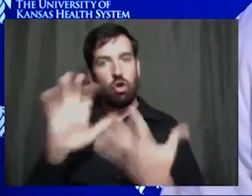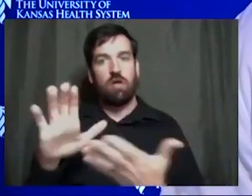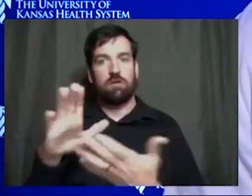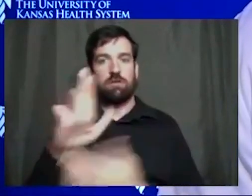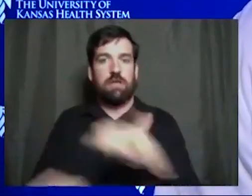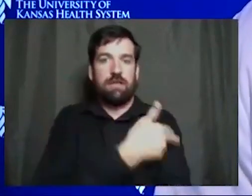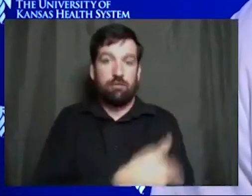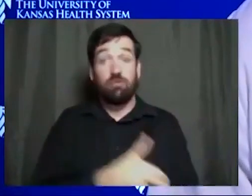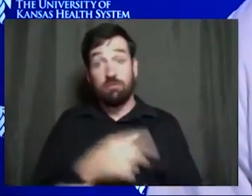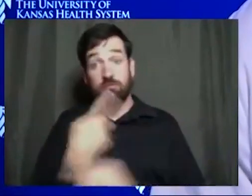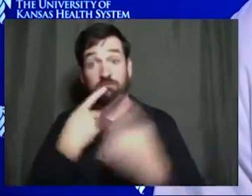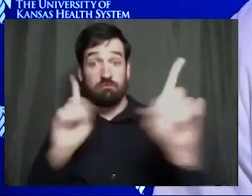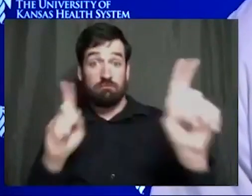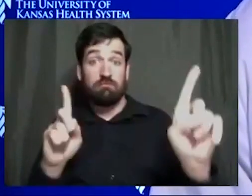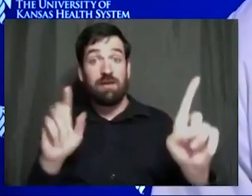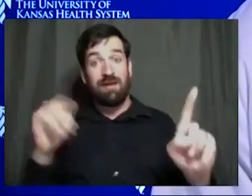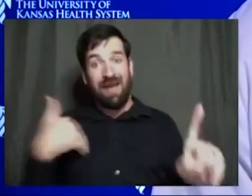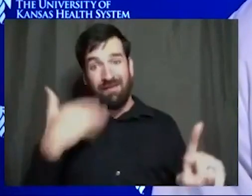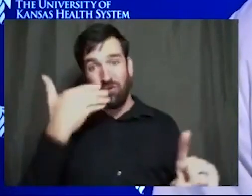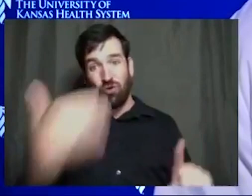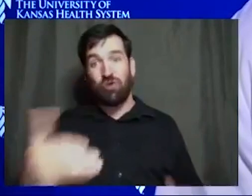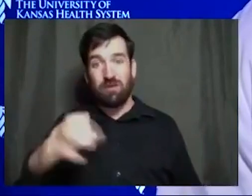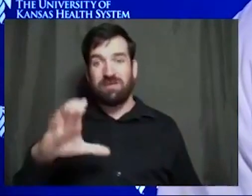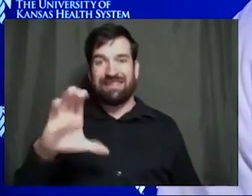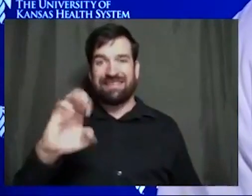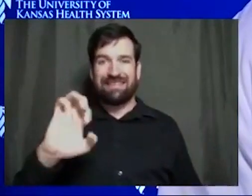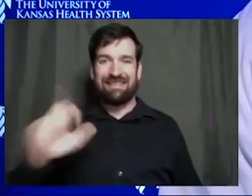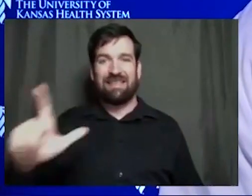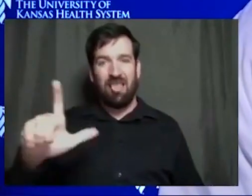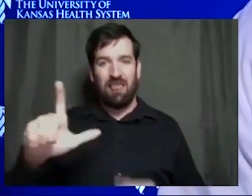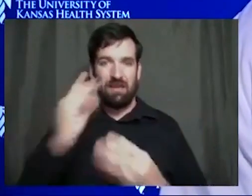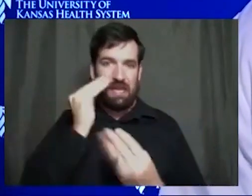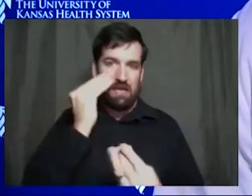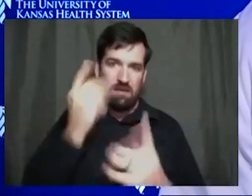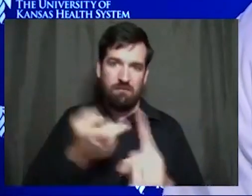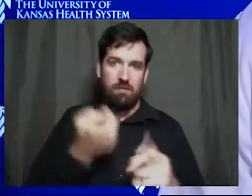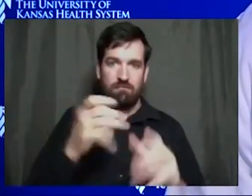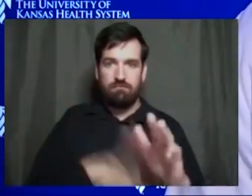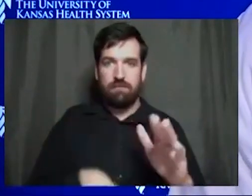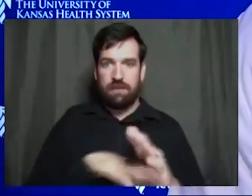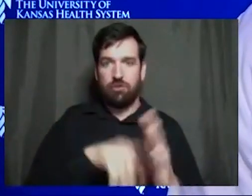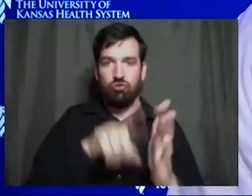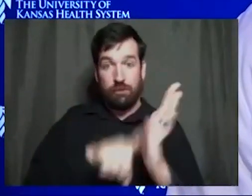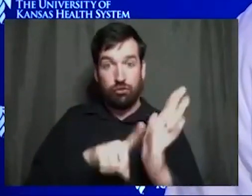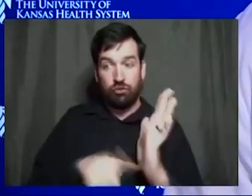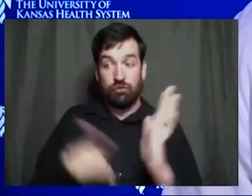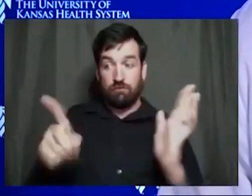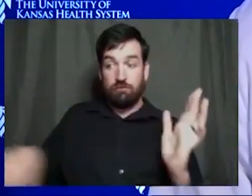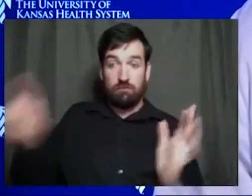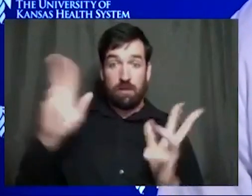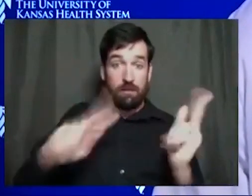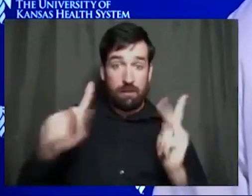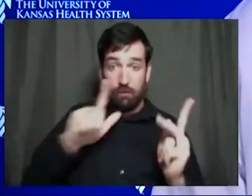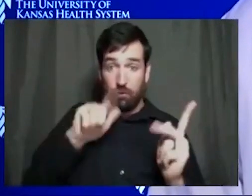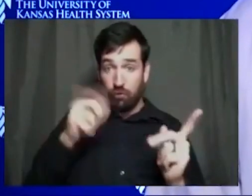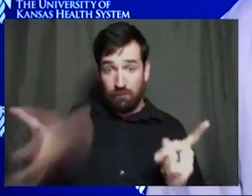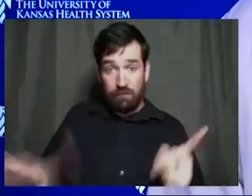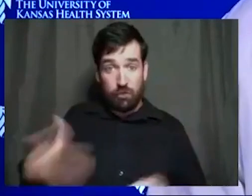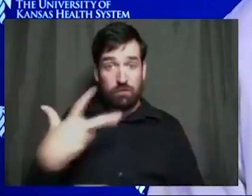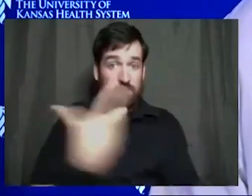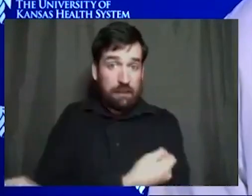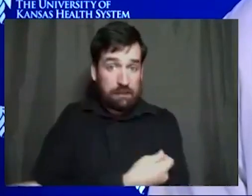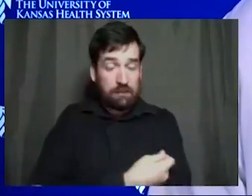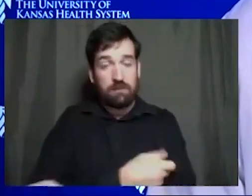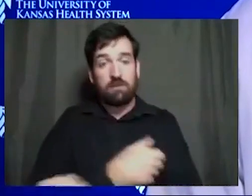do have good cellular data from some of the basic research showing that those people that got vaccinated, even with one